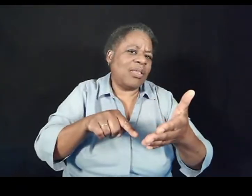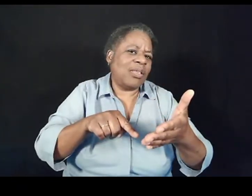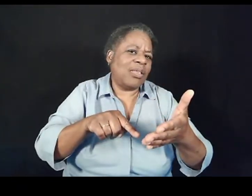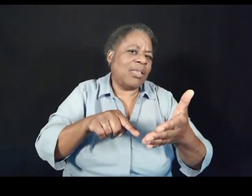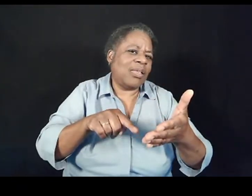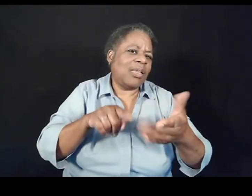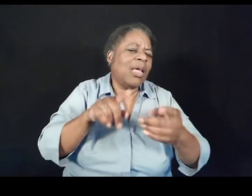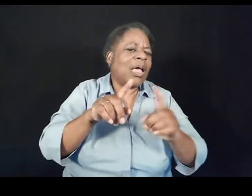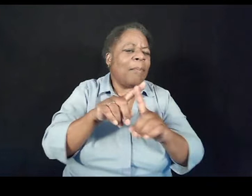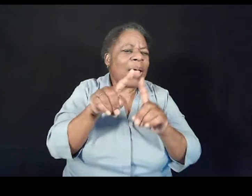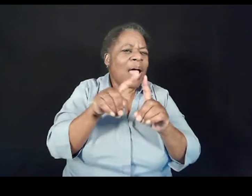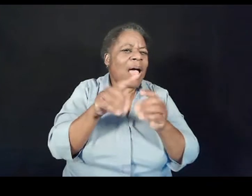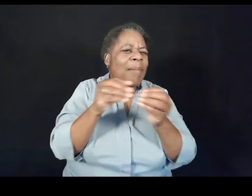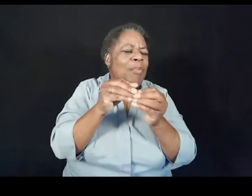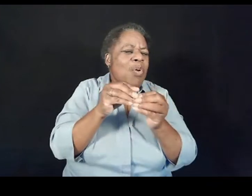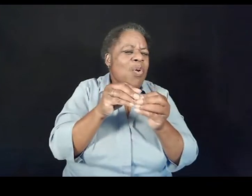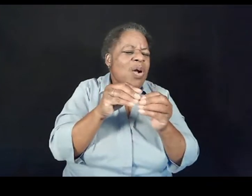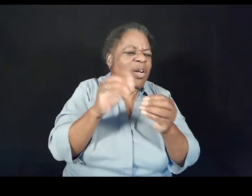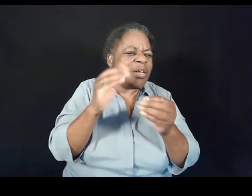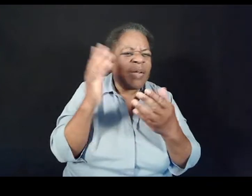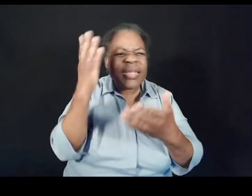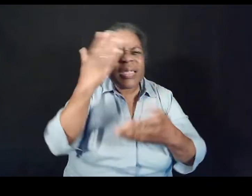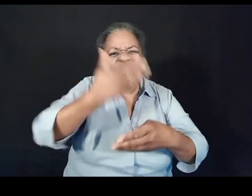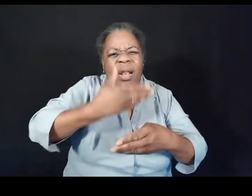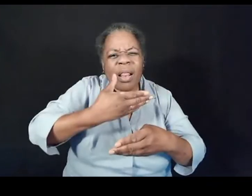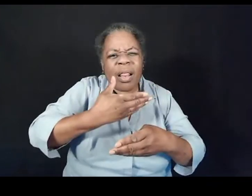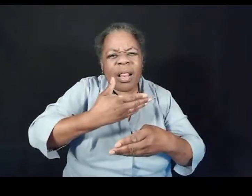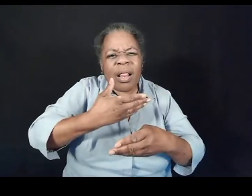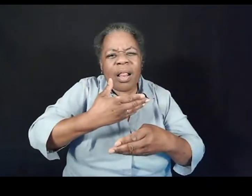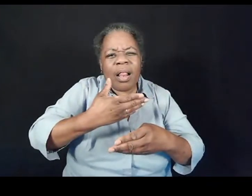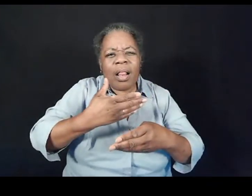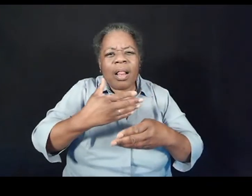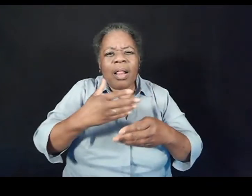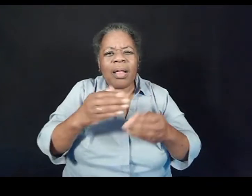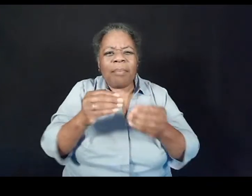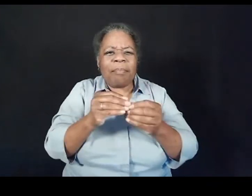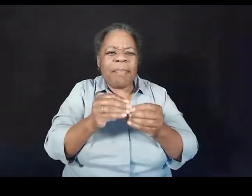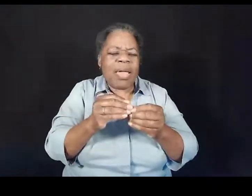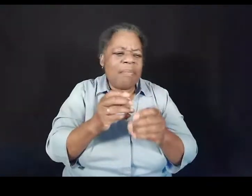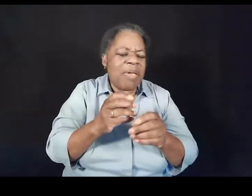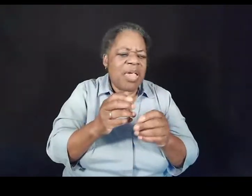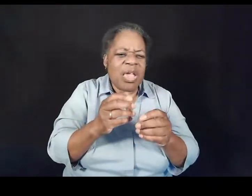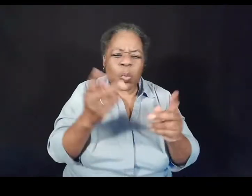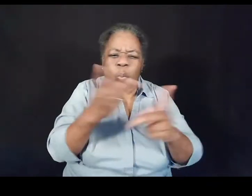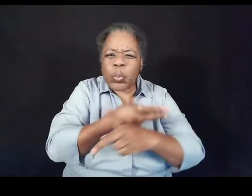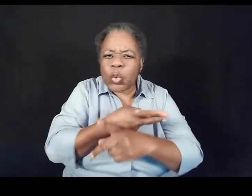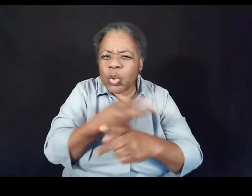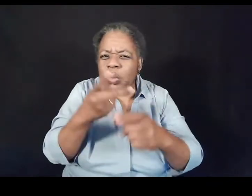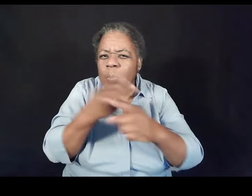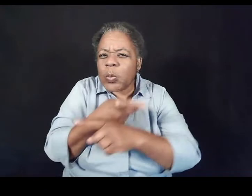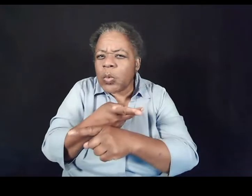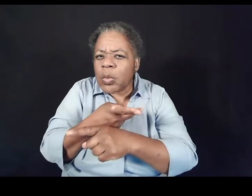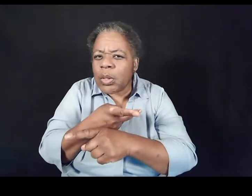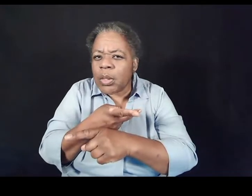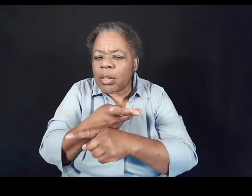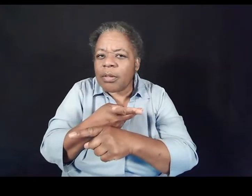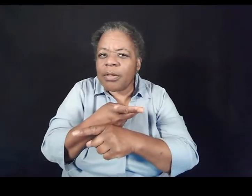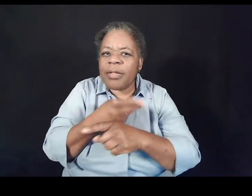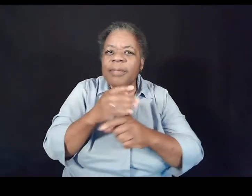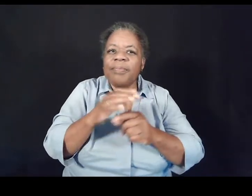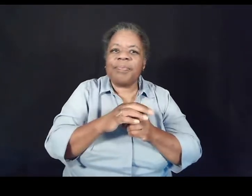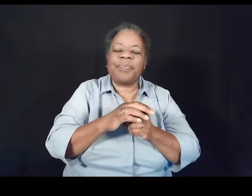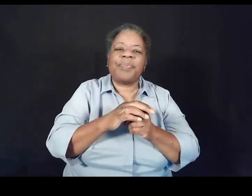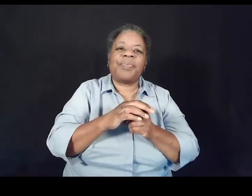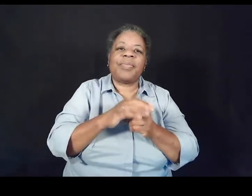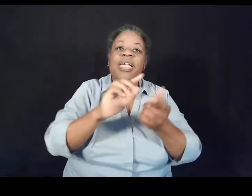more subtle than that, making it maybe even more insidious. A more literal translation